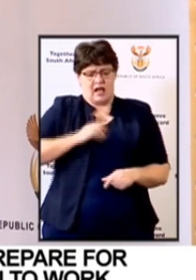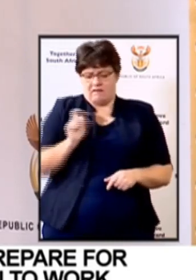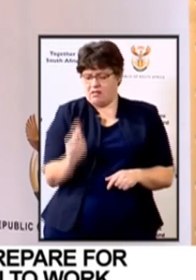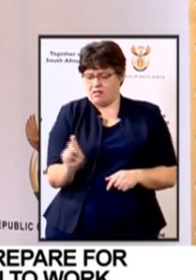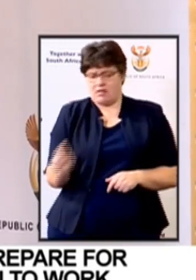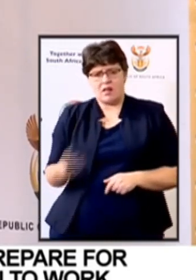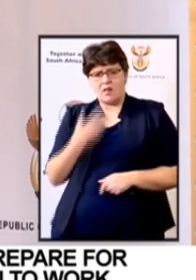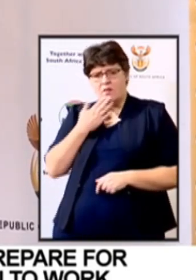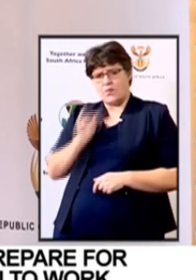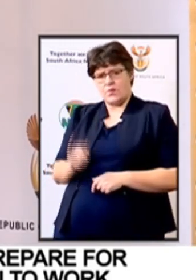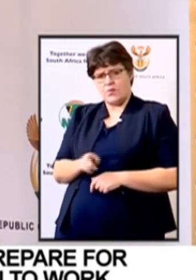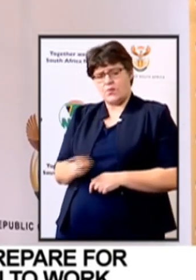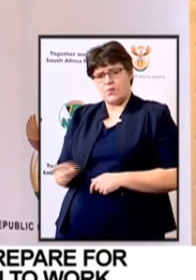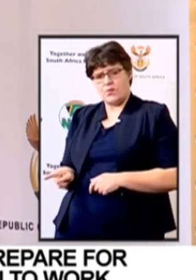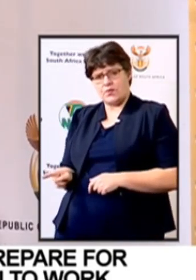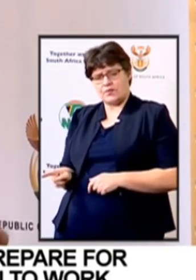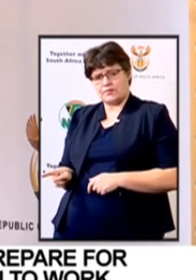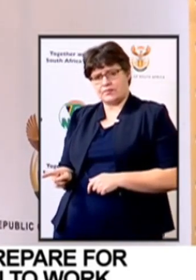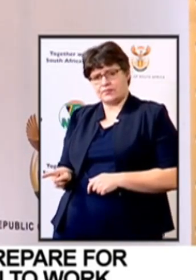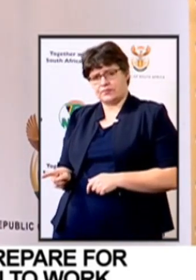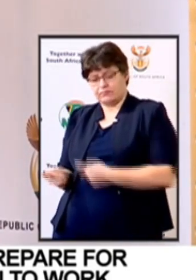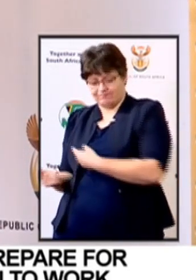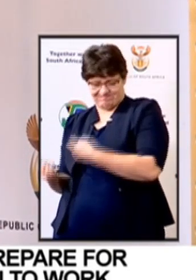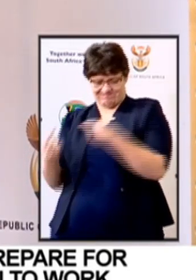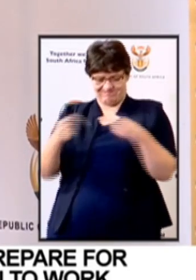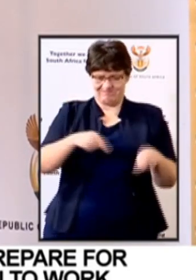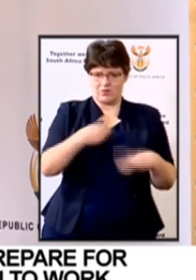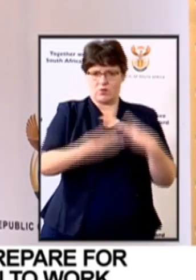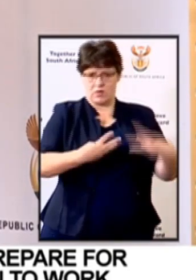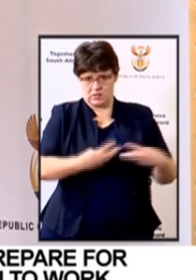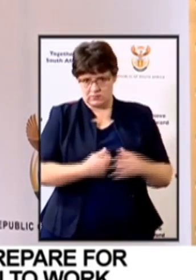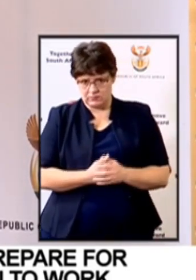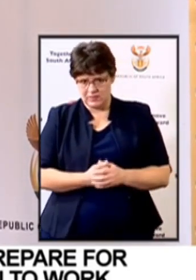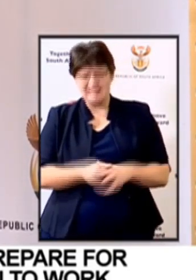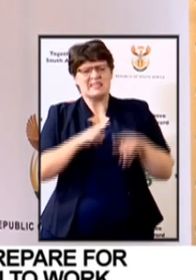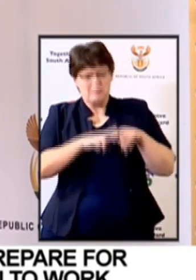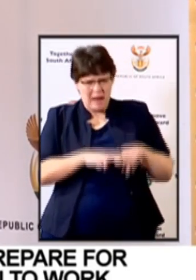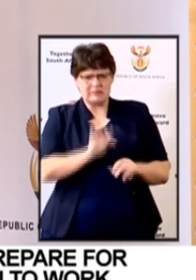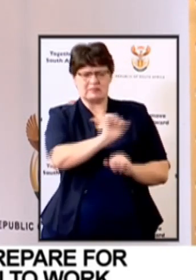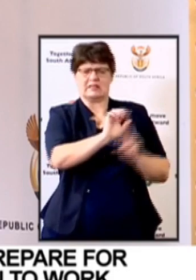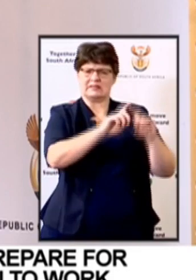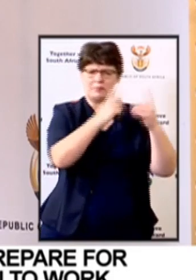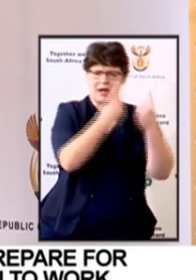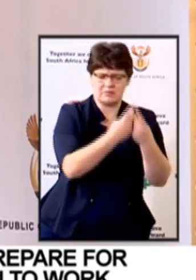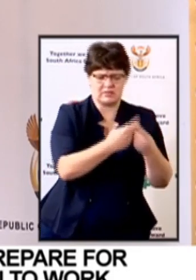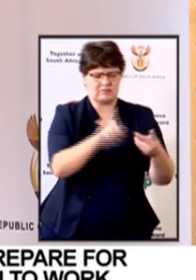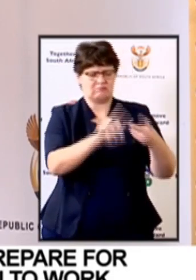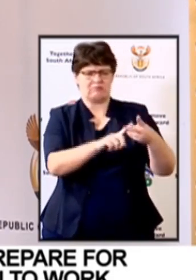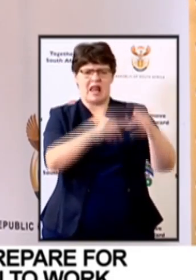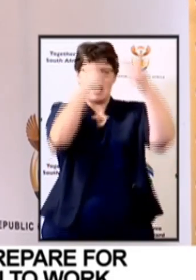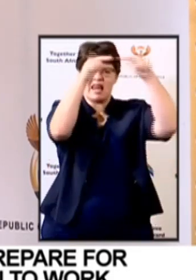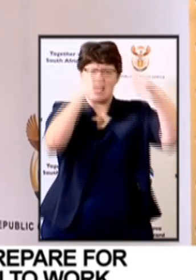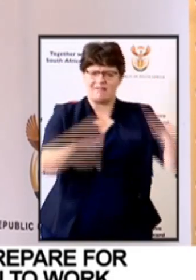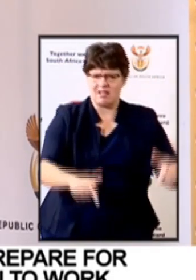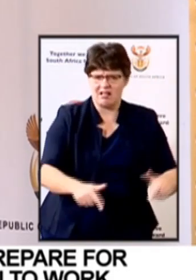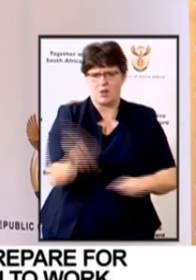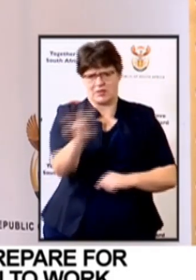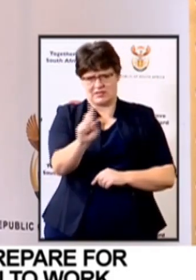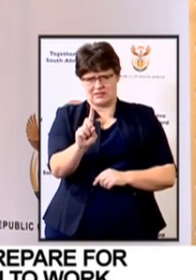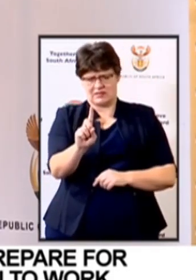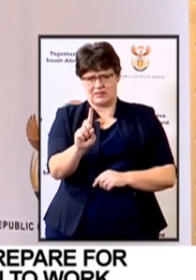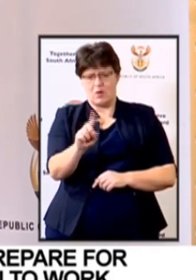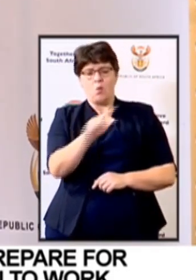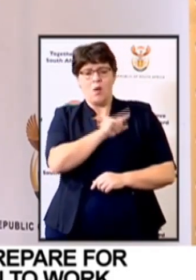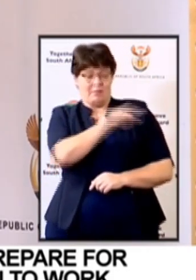their setups at different departments at different levels constituted essential